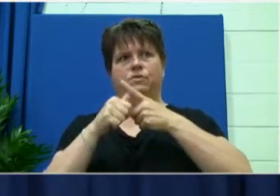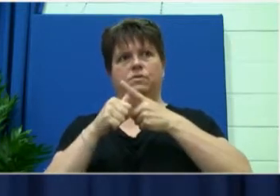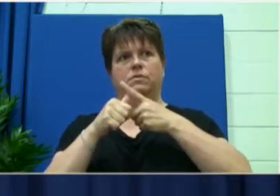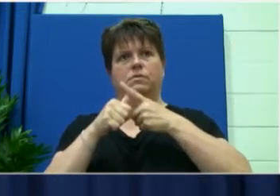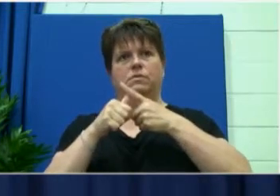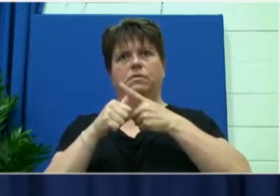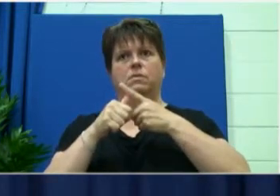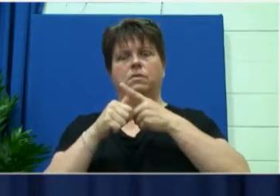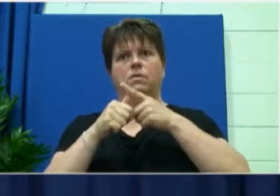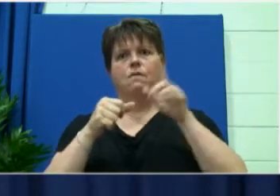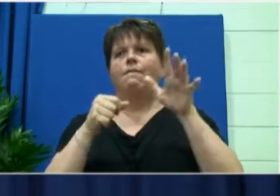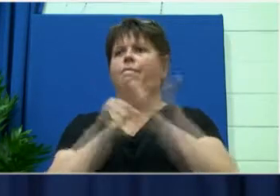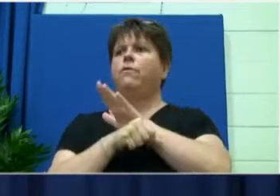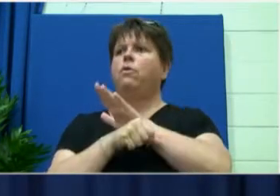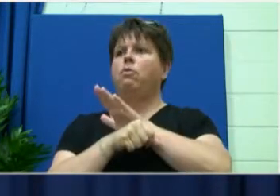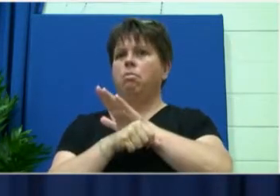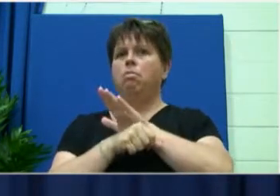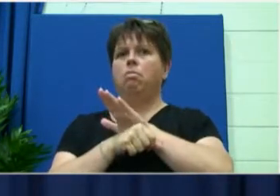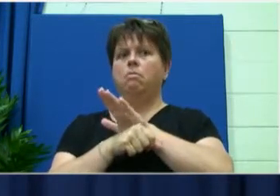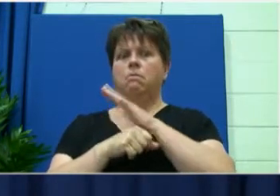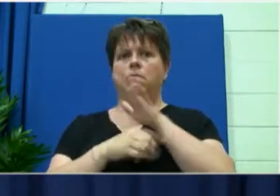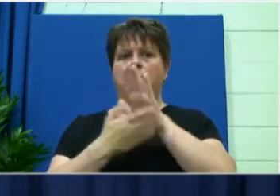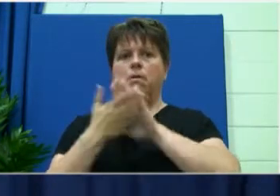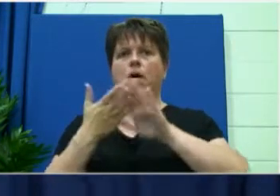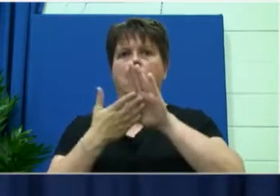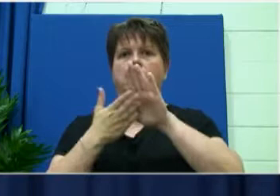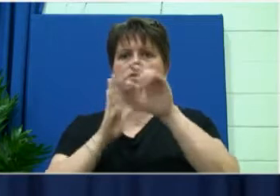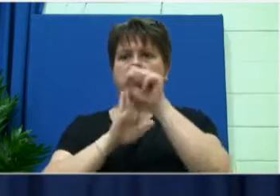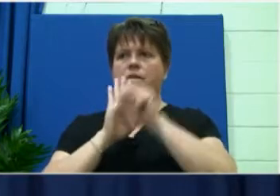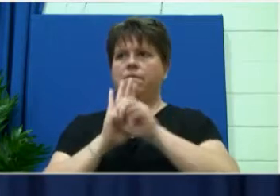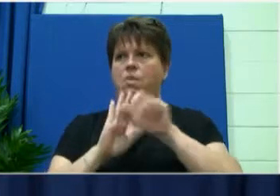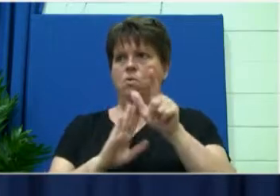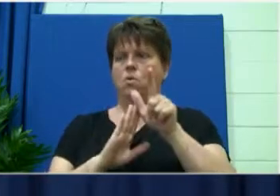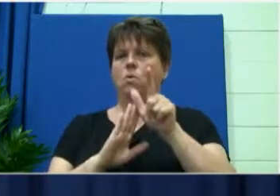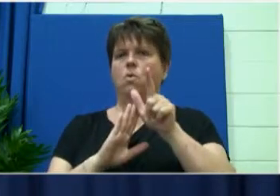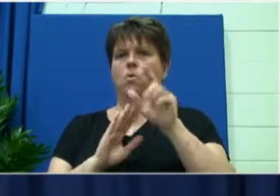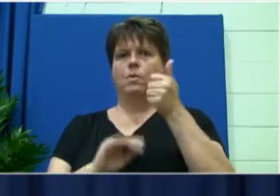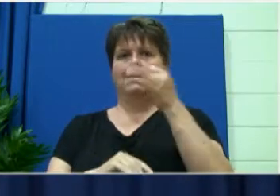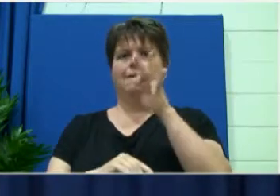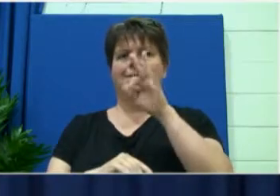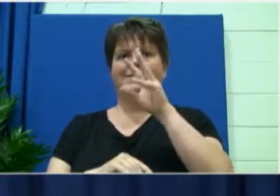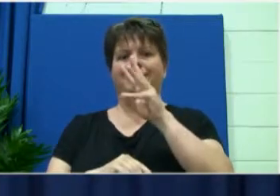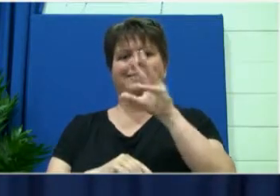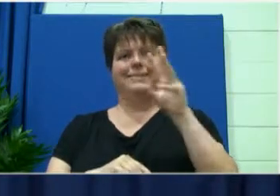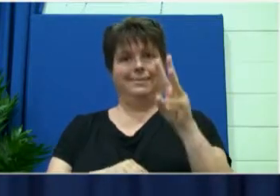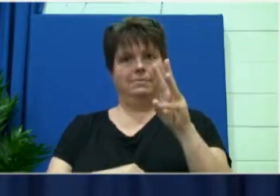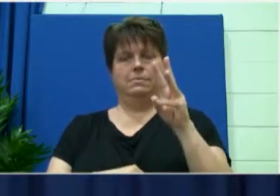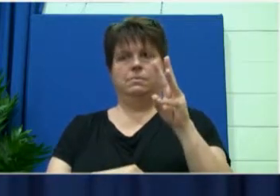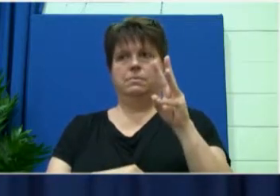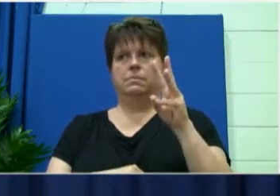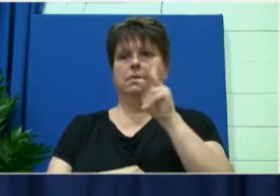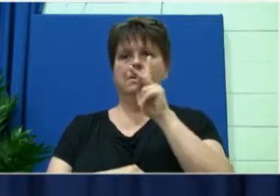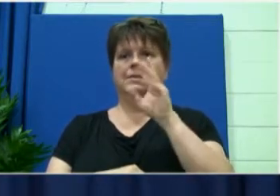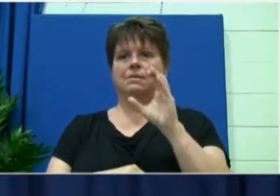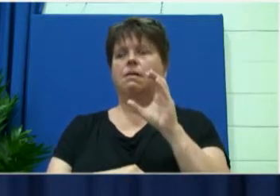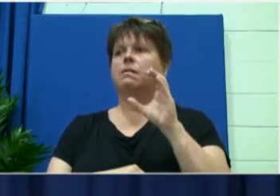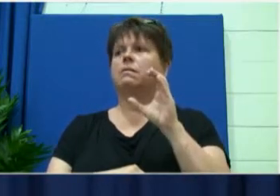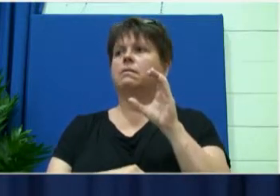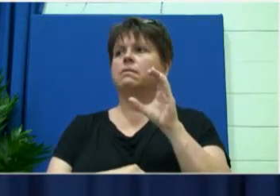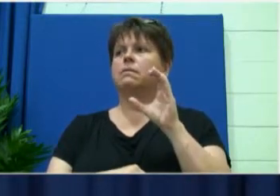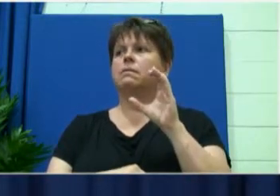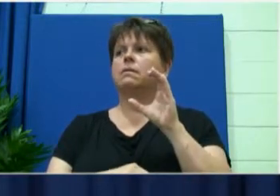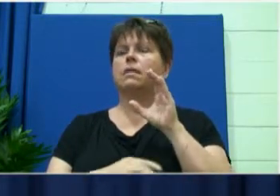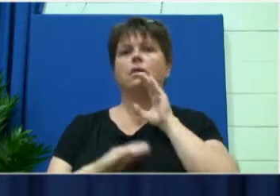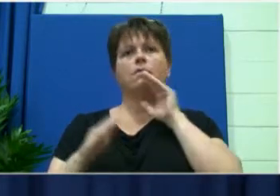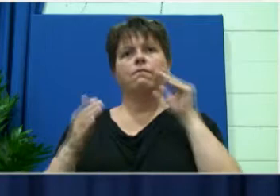first comprehensive community college in the state of Illinois in 1966, Kaskaskia College's